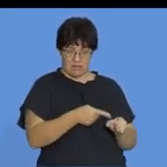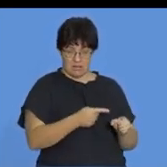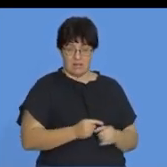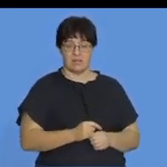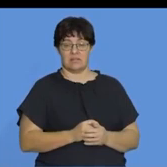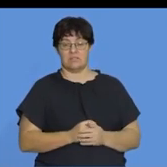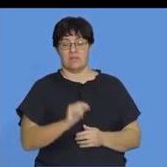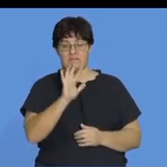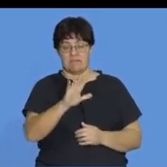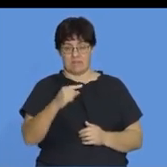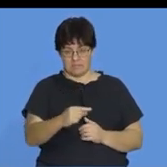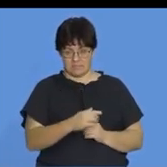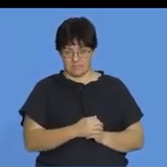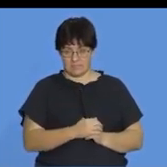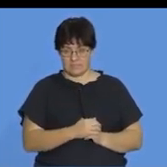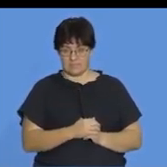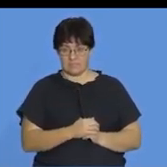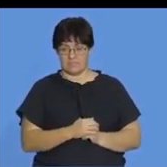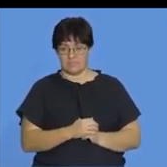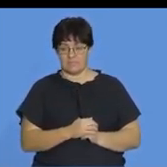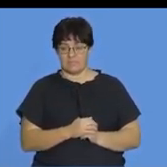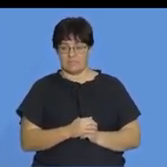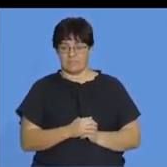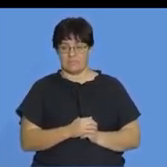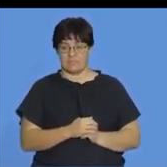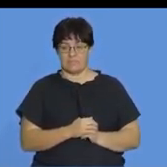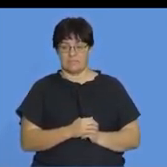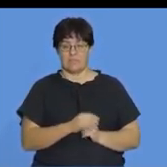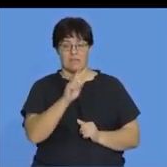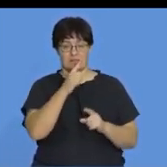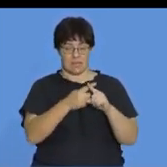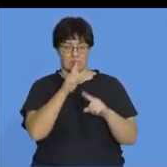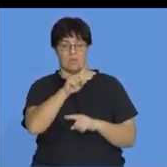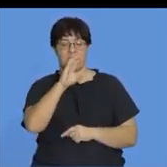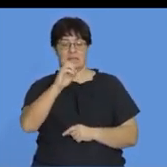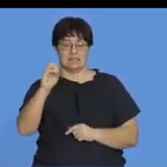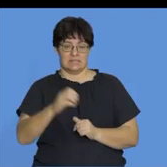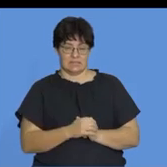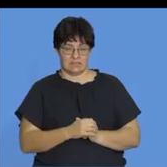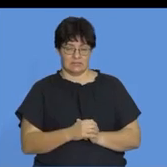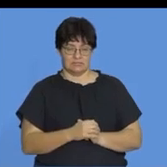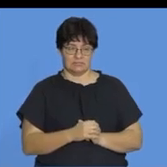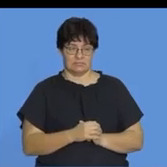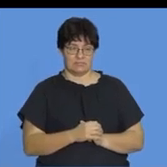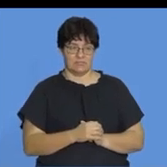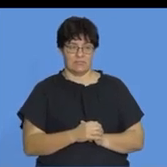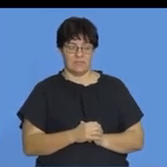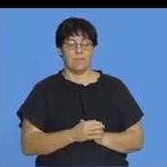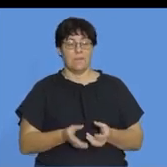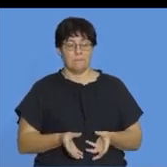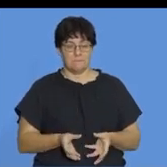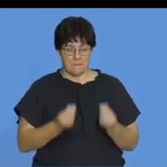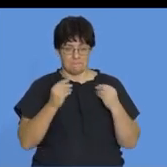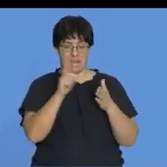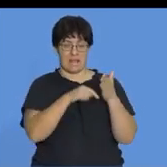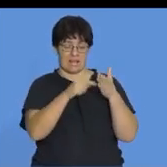sample, which is 5 grams, right? We multiply this by 100, okay? So if we go